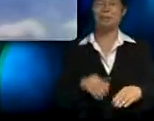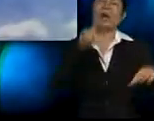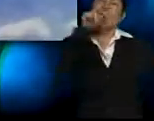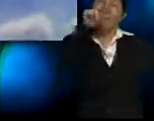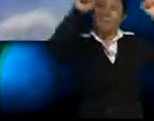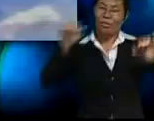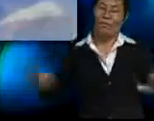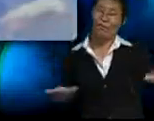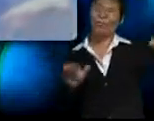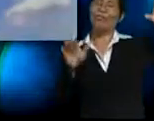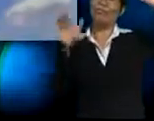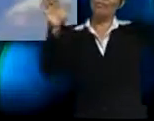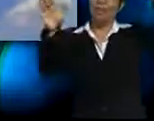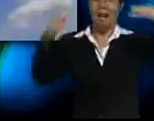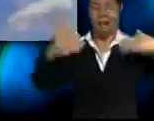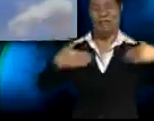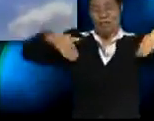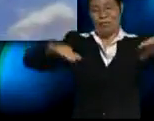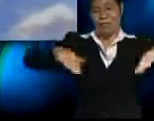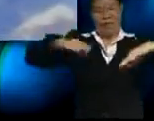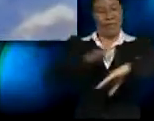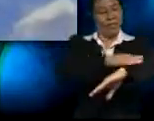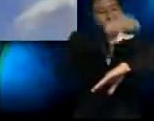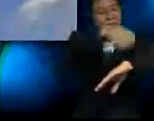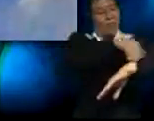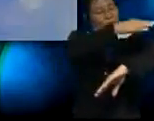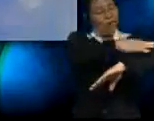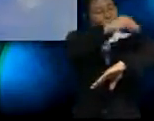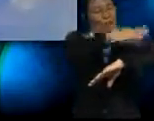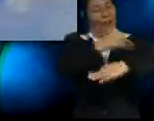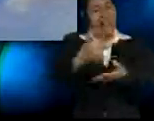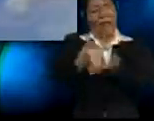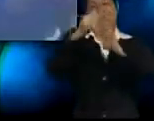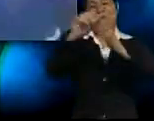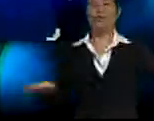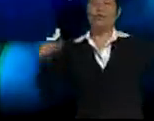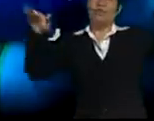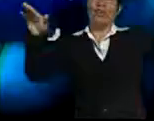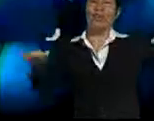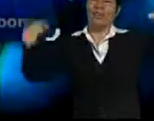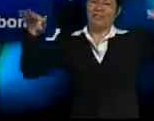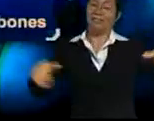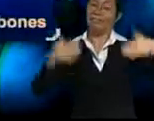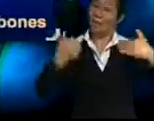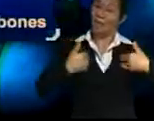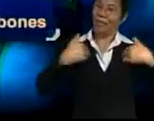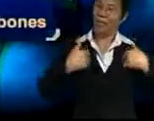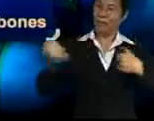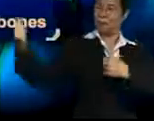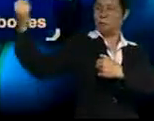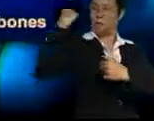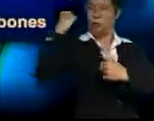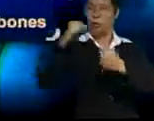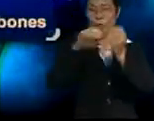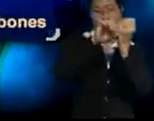fly. They have wings and feathers that help them to fly. They also have strong